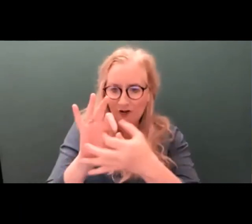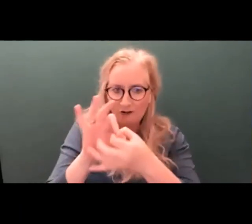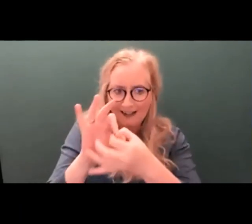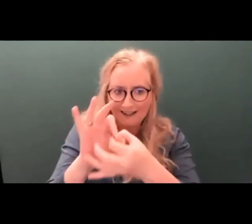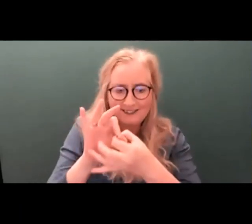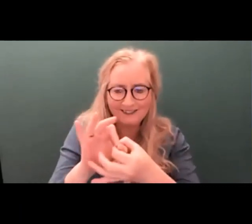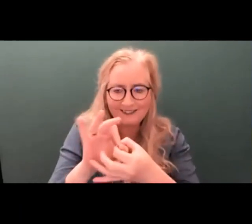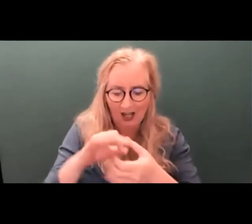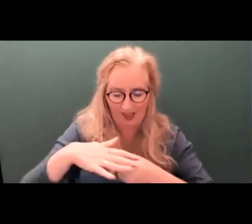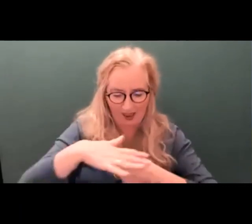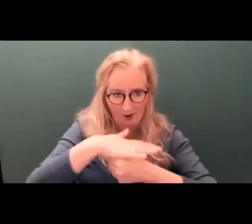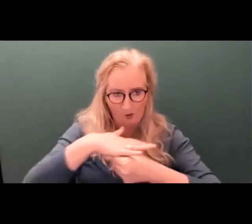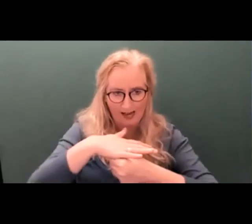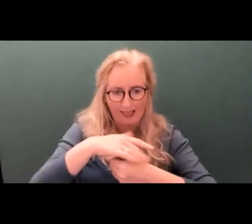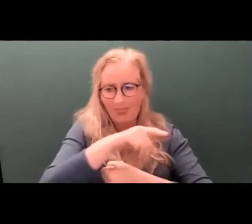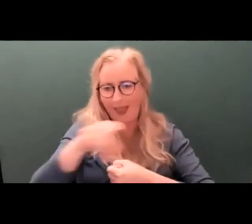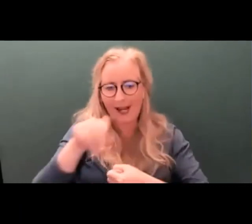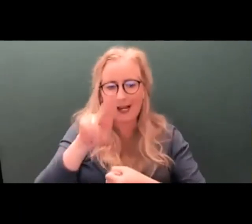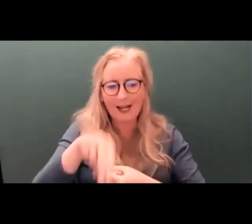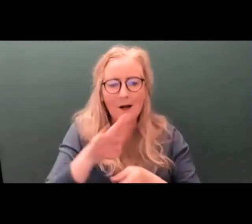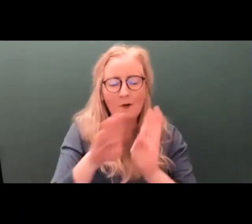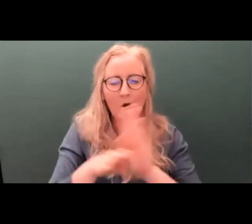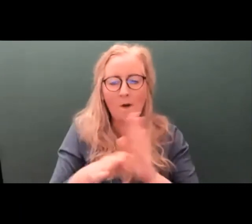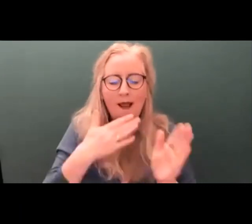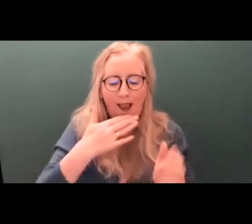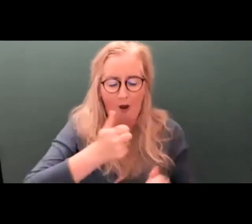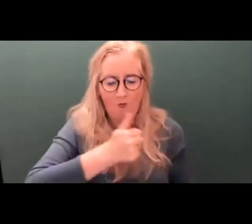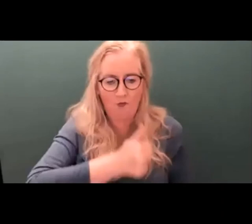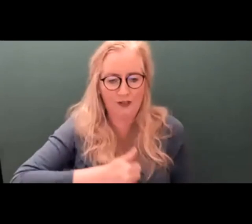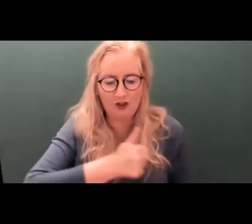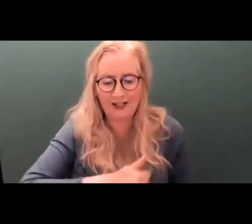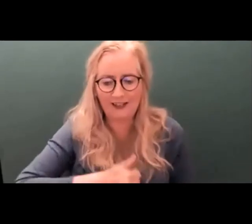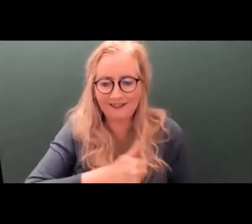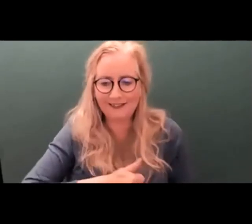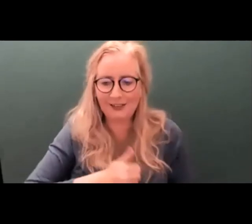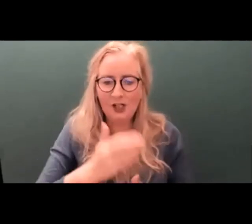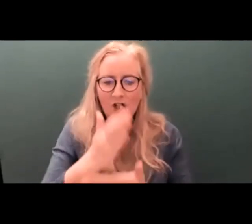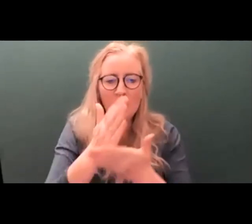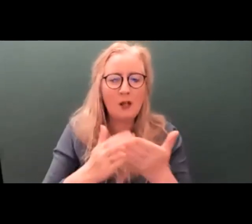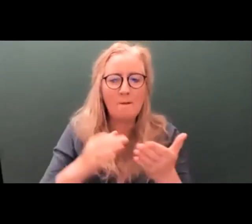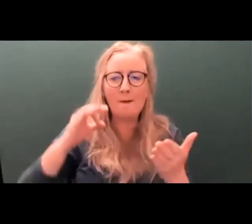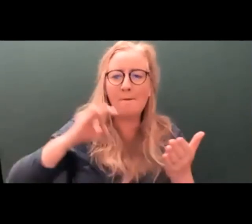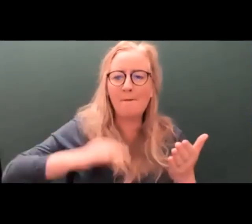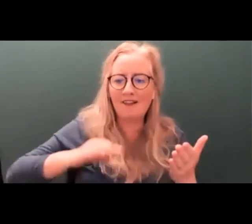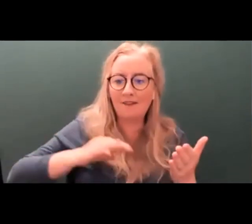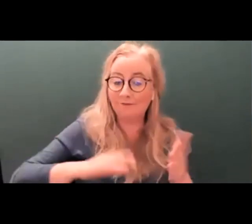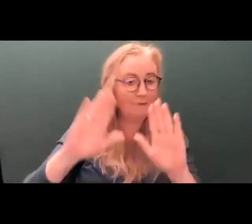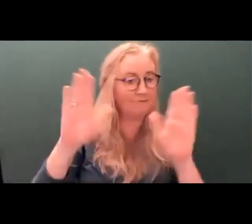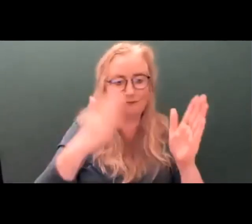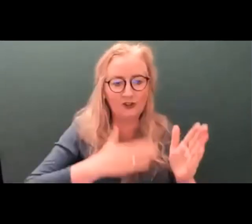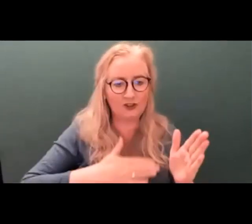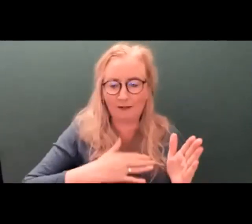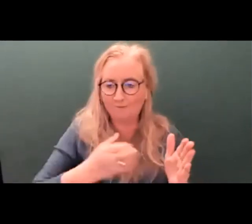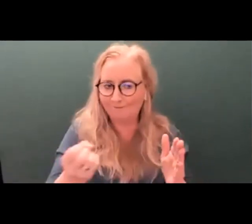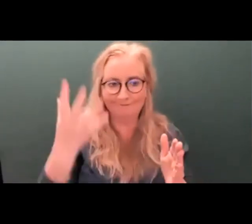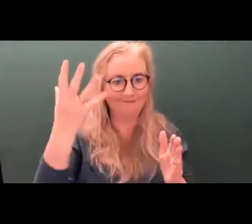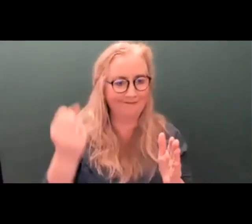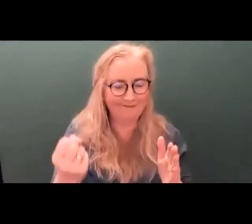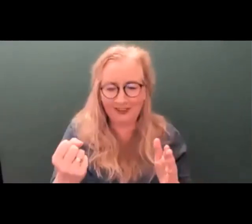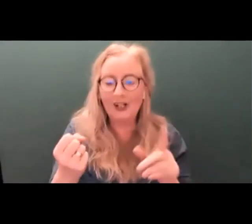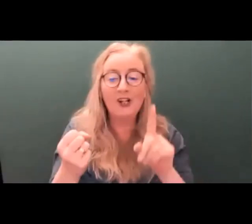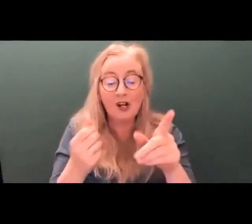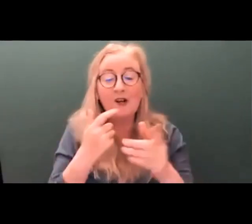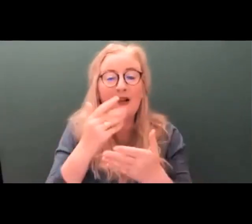they can appreciate some of the benefits. Oh, I'm so sorry. I don't know why that happened. Some of the